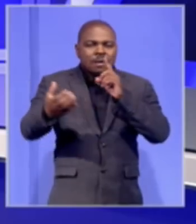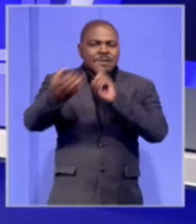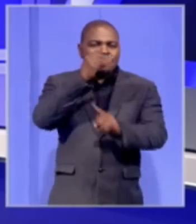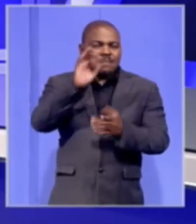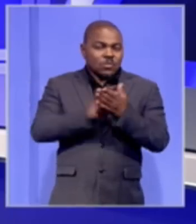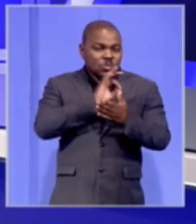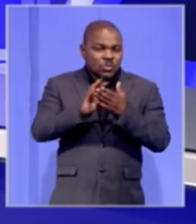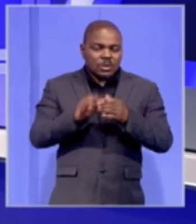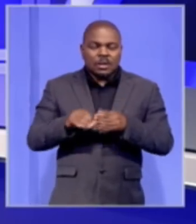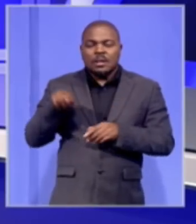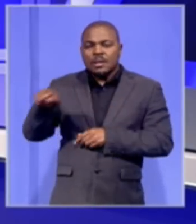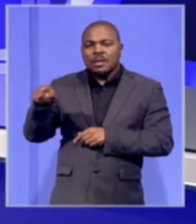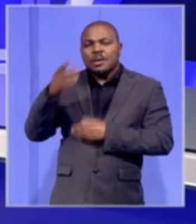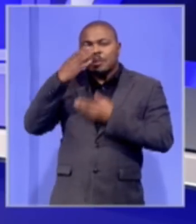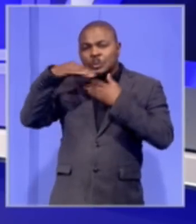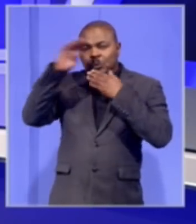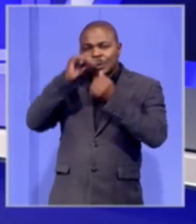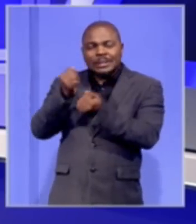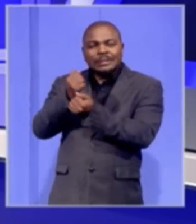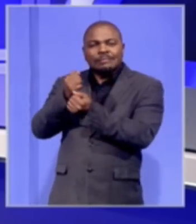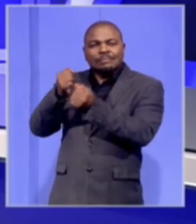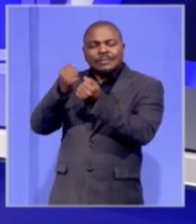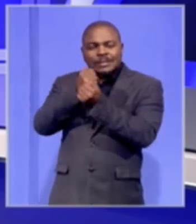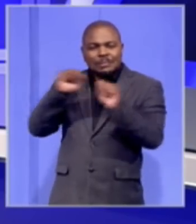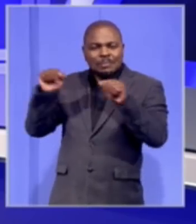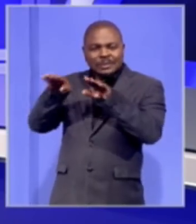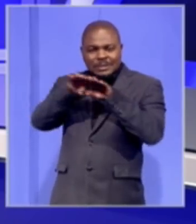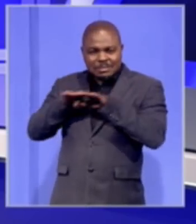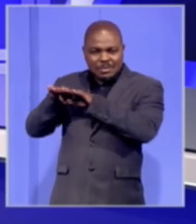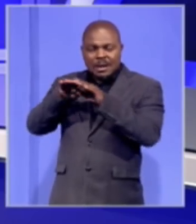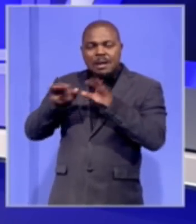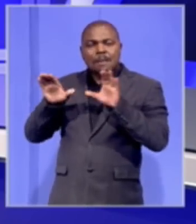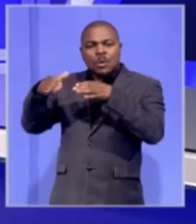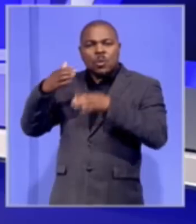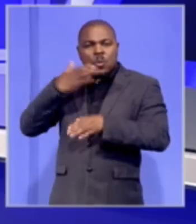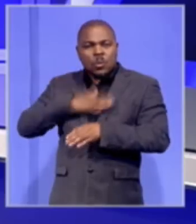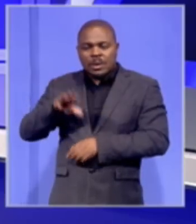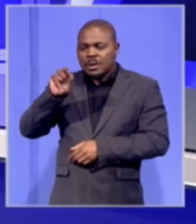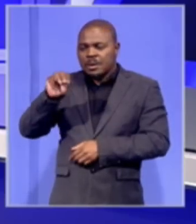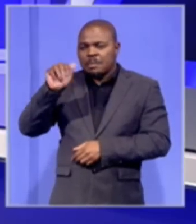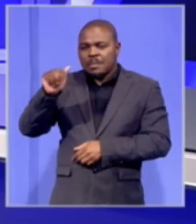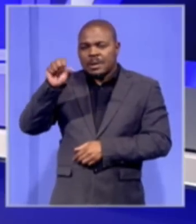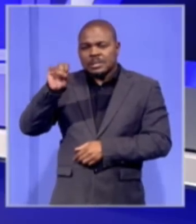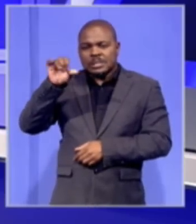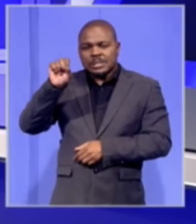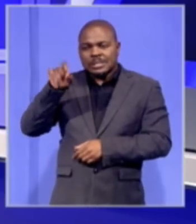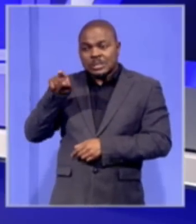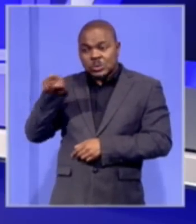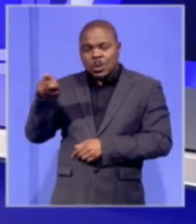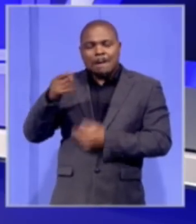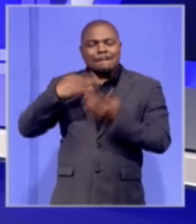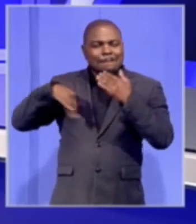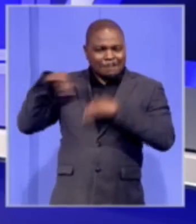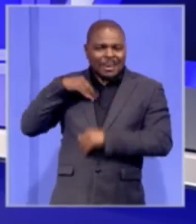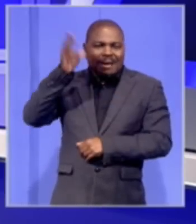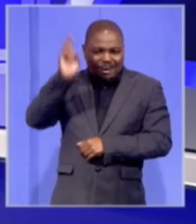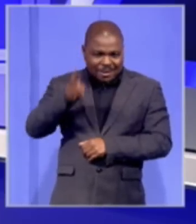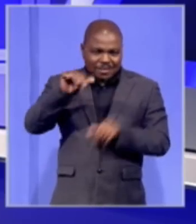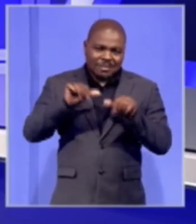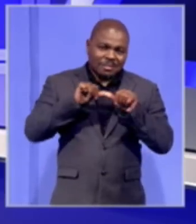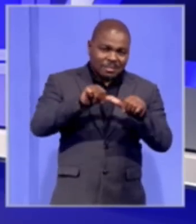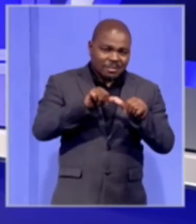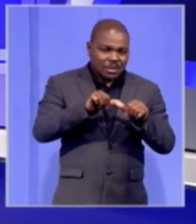le leng Botswana Democratic Party e batla hore moetapele Mokgweetsi Masisi a kgutlele setulong jwale re ka bona se etsahalang kwano Afrika Borwa